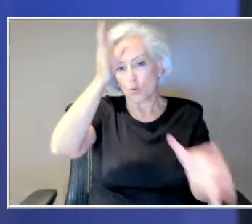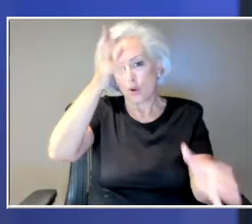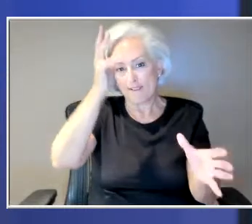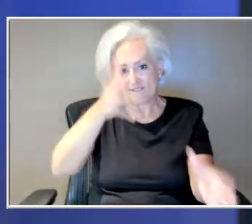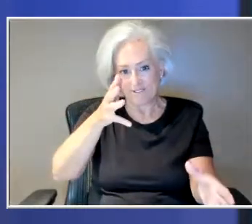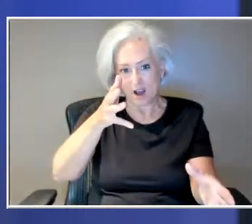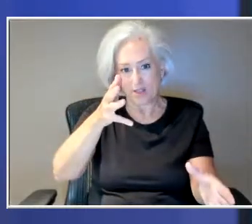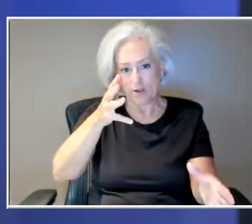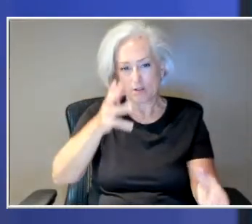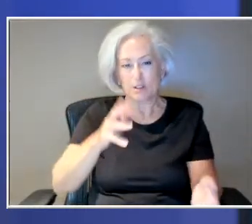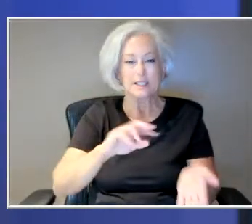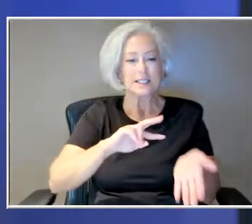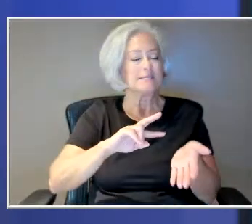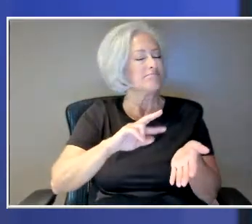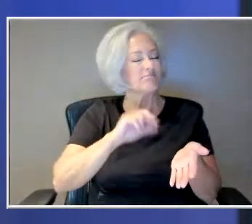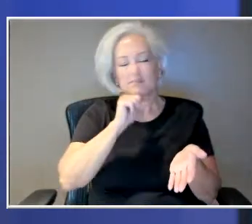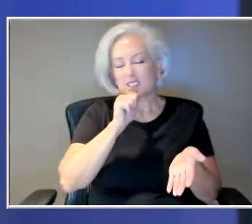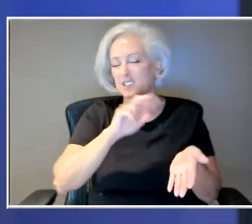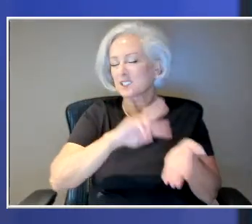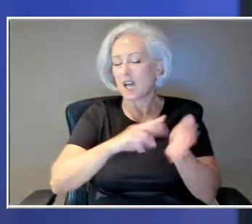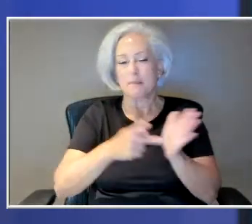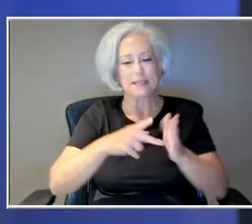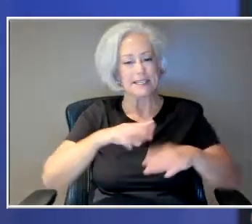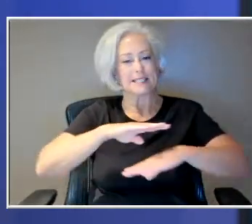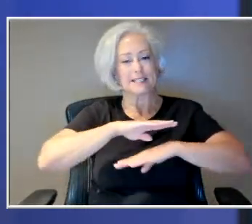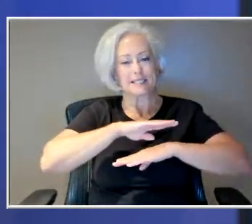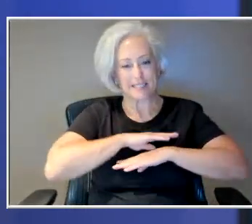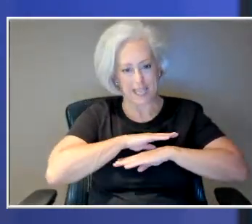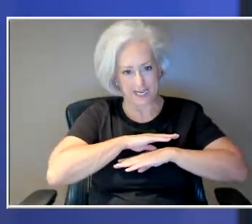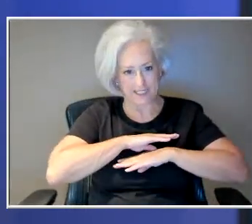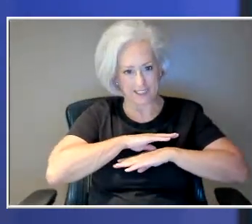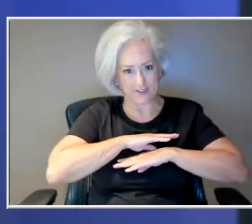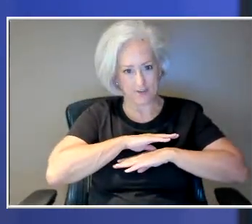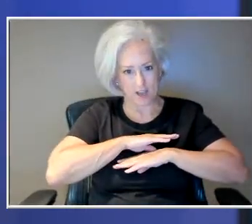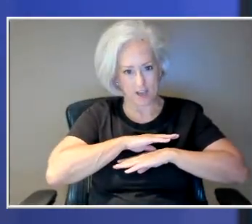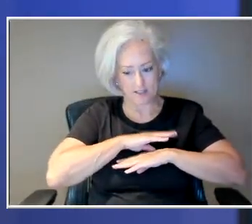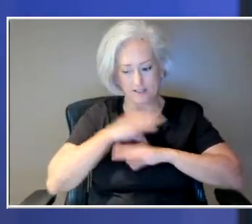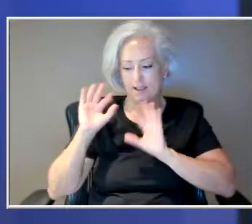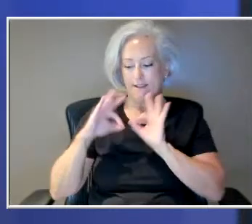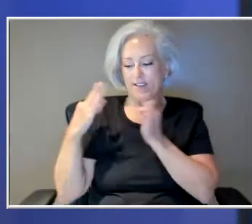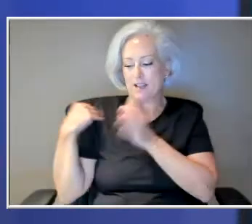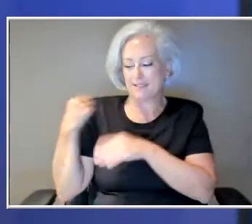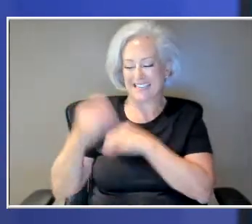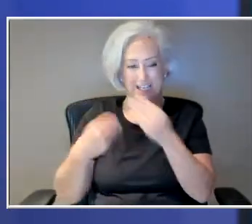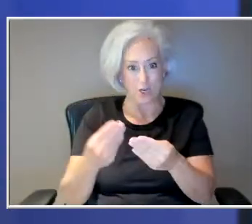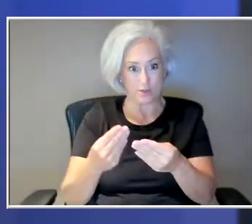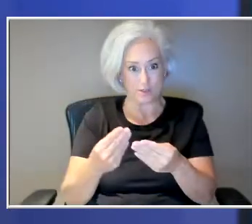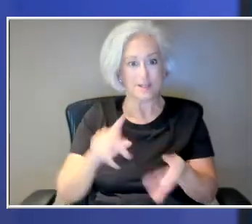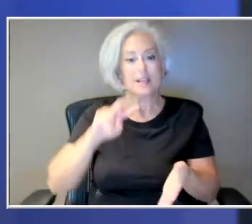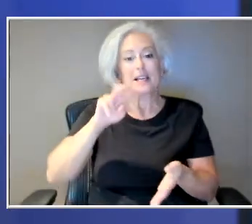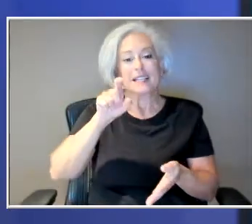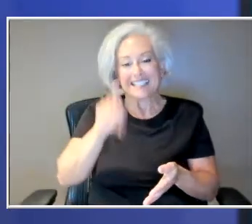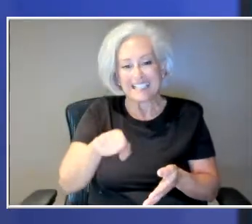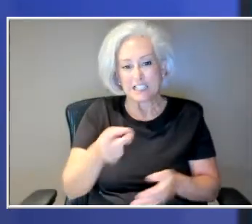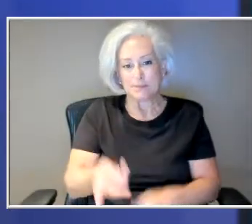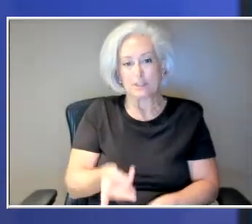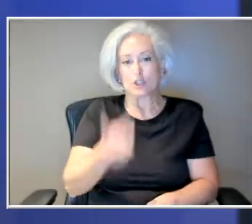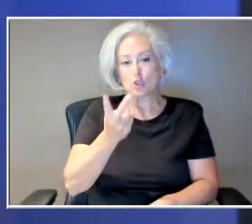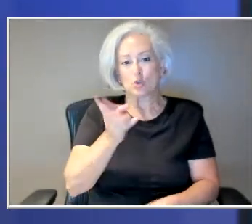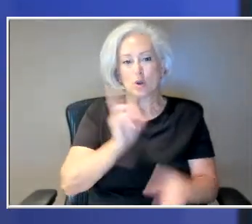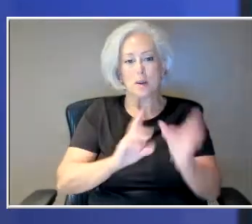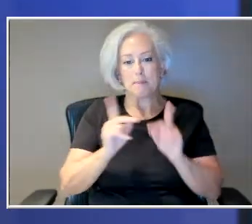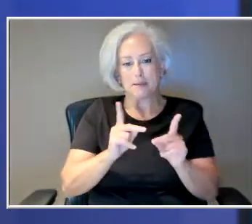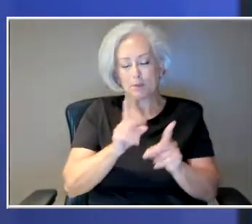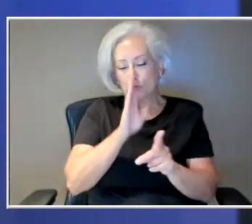meet the statistical criteria of a family inheritance. It needs to be two people directly related to each other